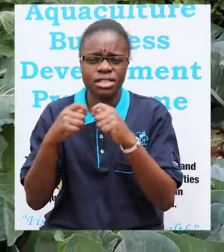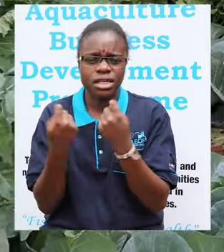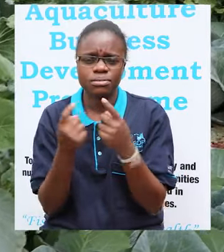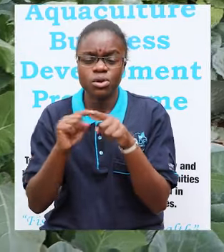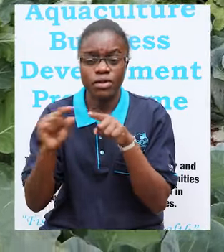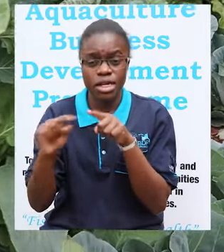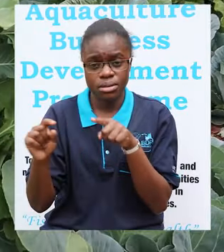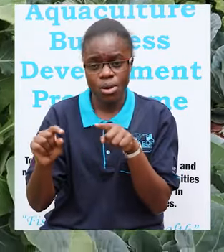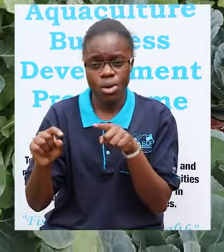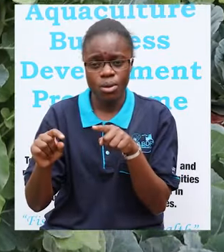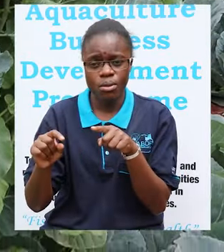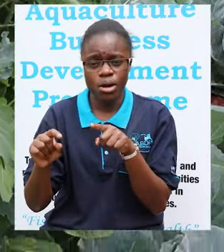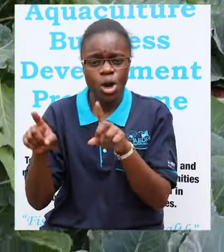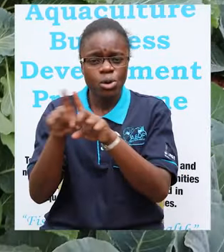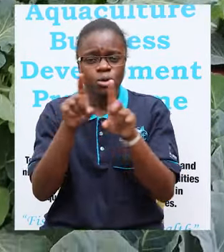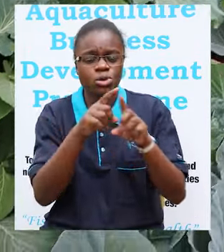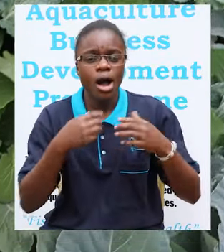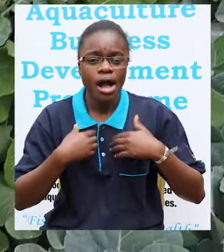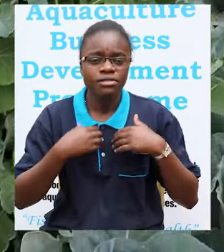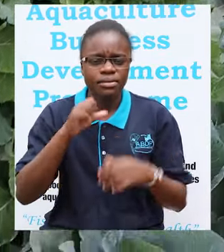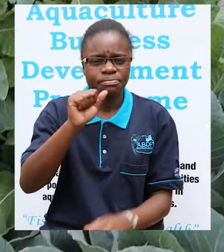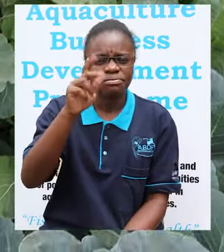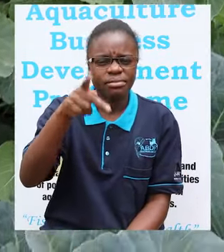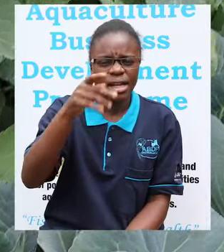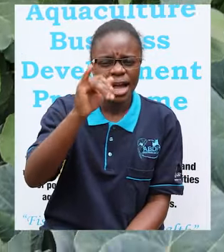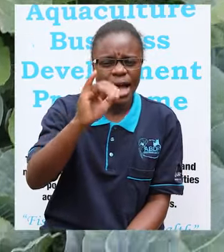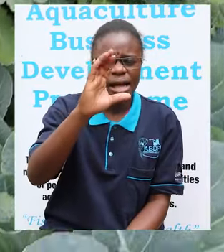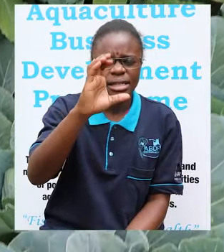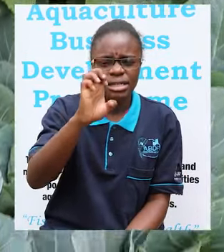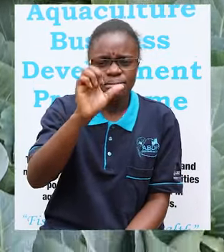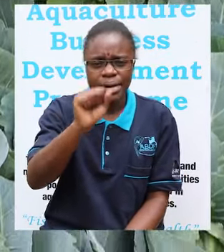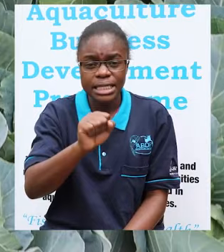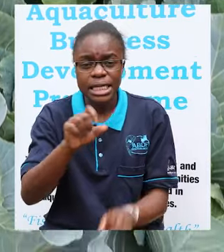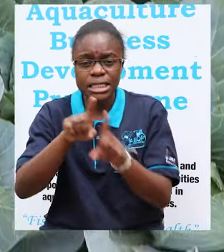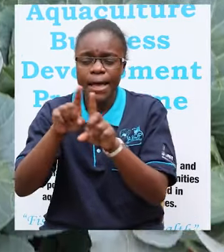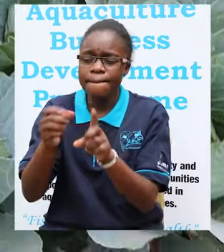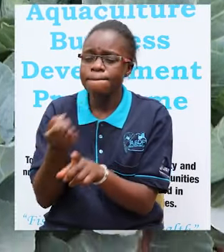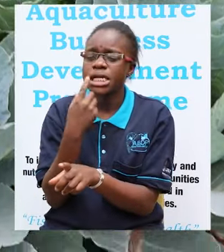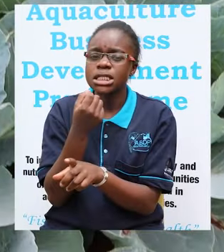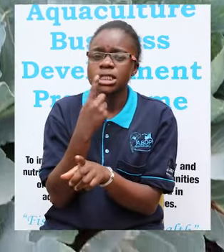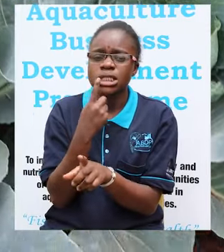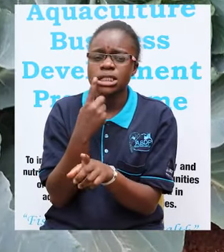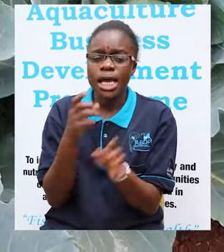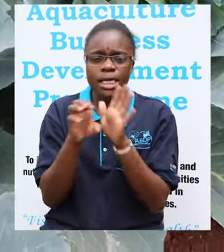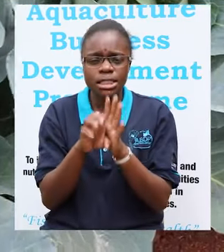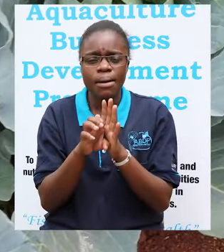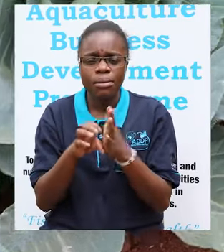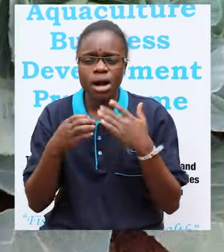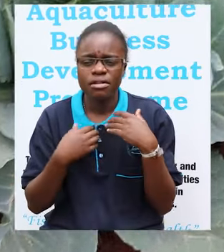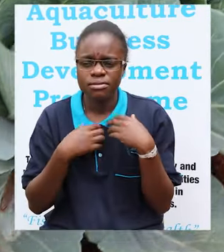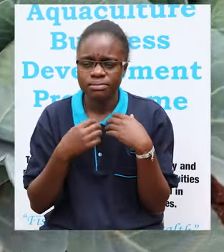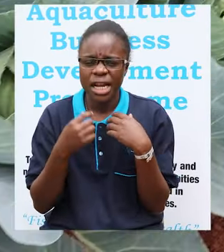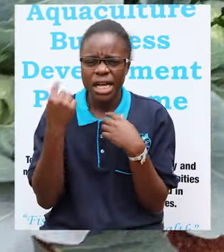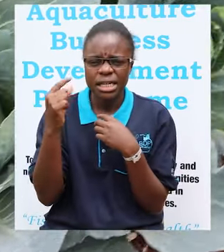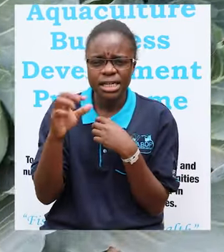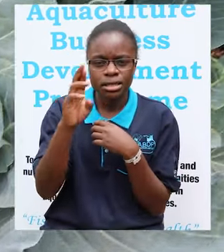multi-story you can plant spices and herbs, which are also very good when it comes to your health. They are good